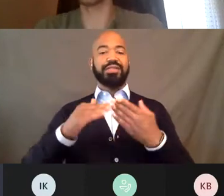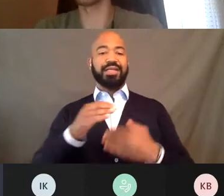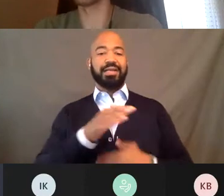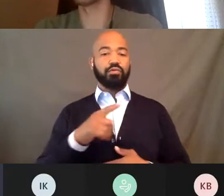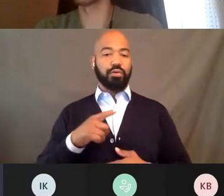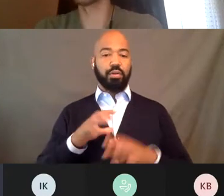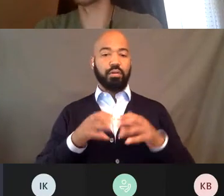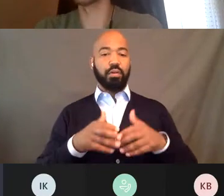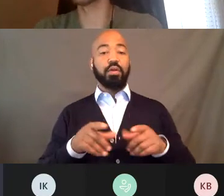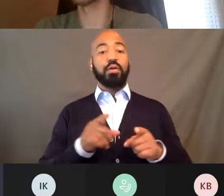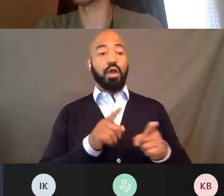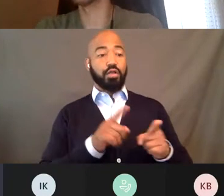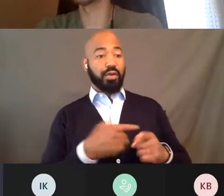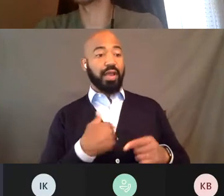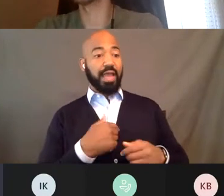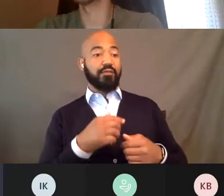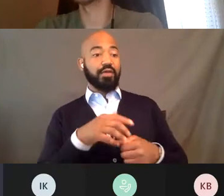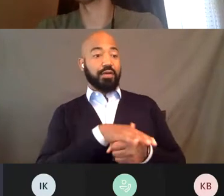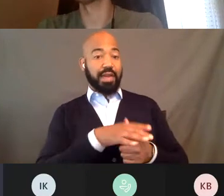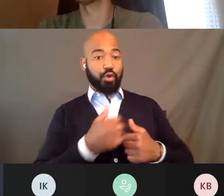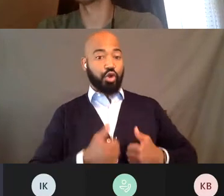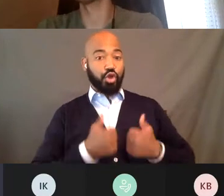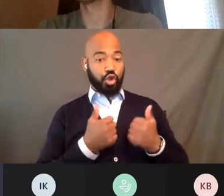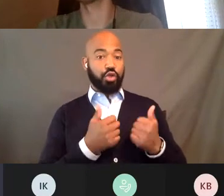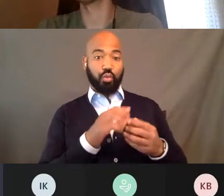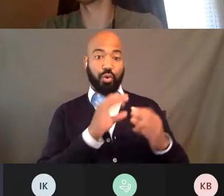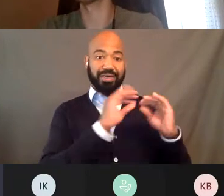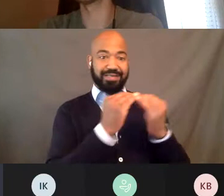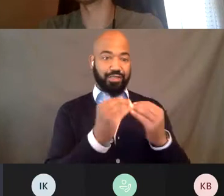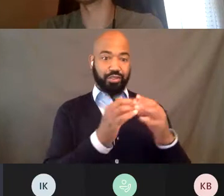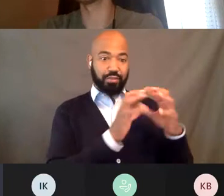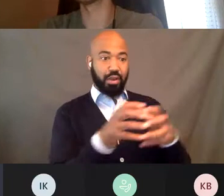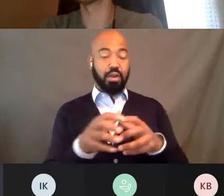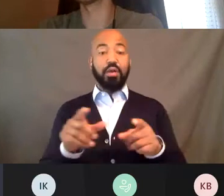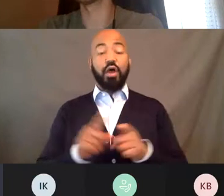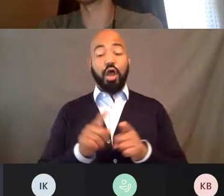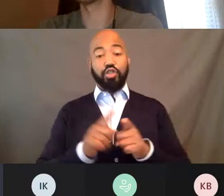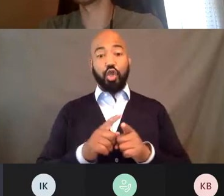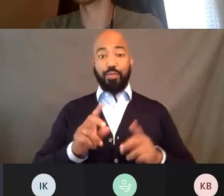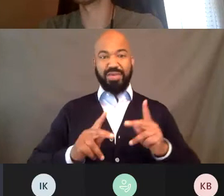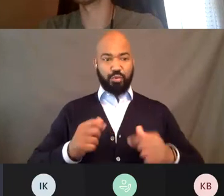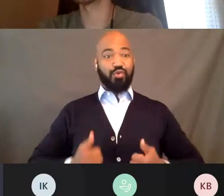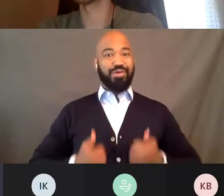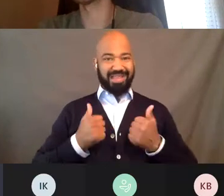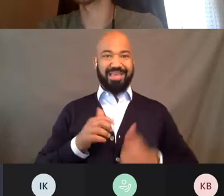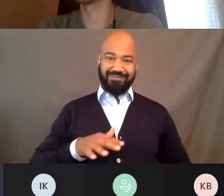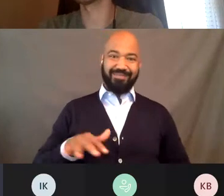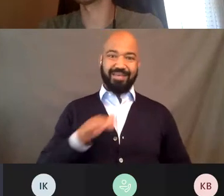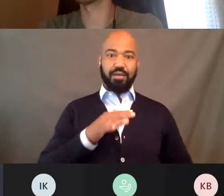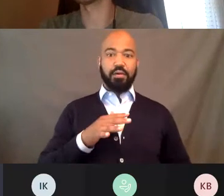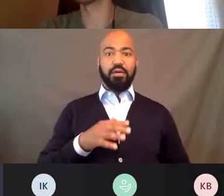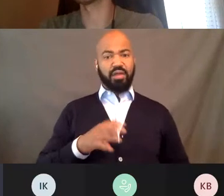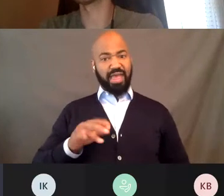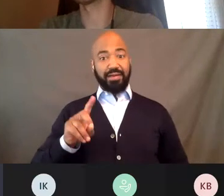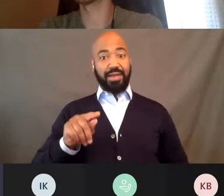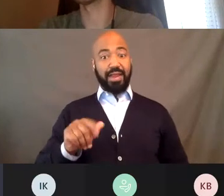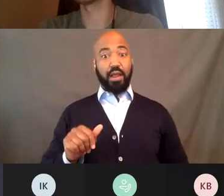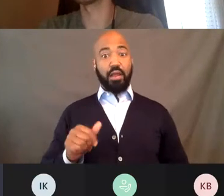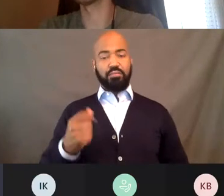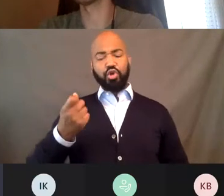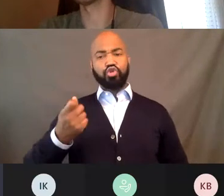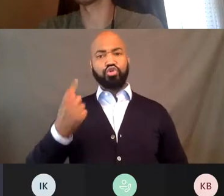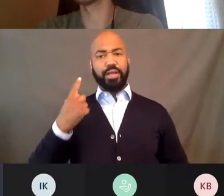with support from these neighborhood organizations and neighborhood residents, that understand the data and that can see,